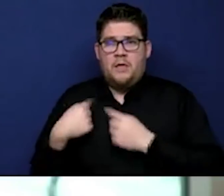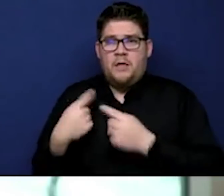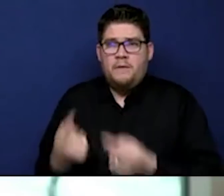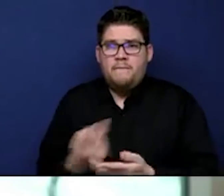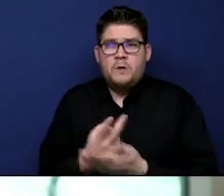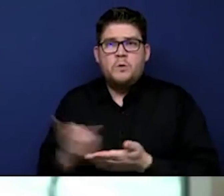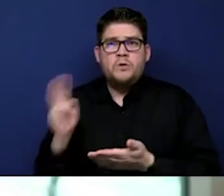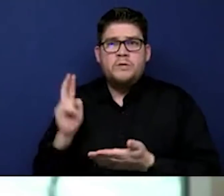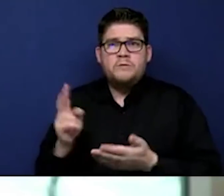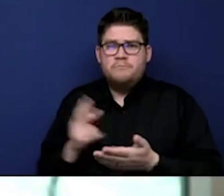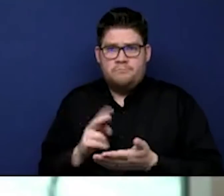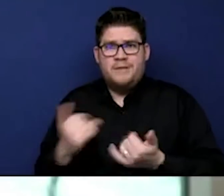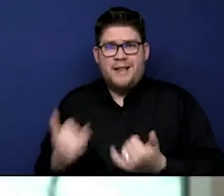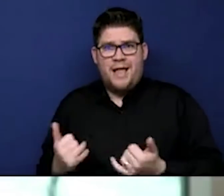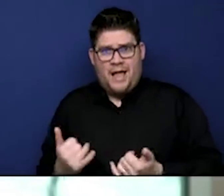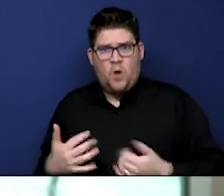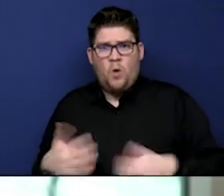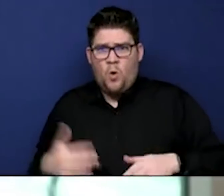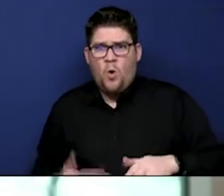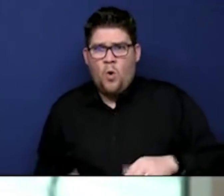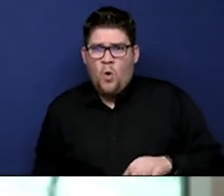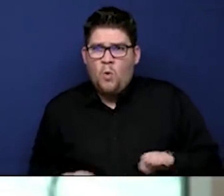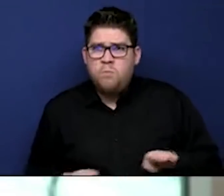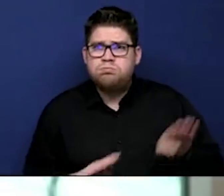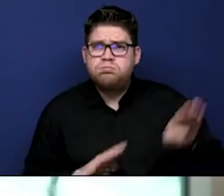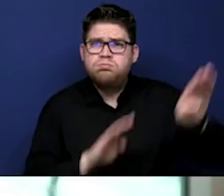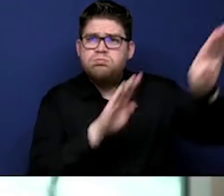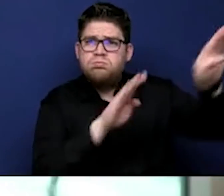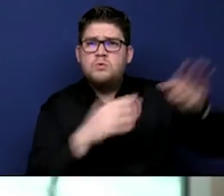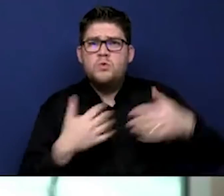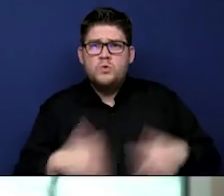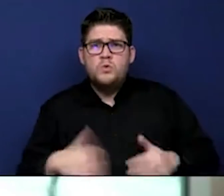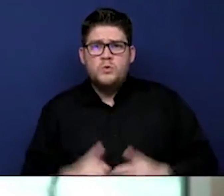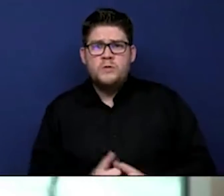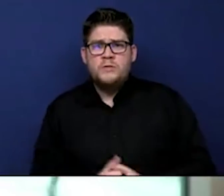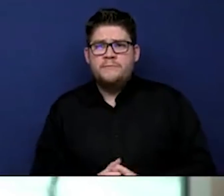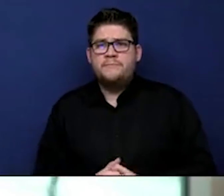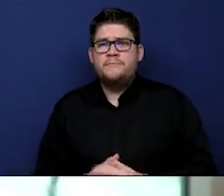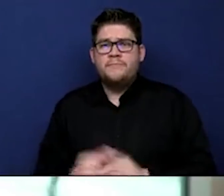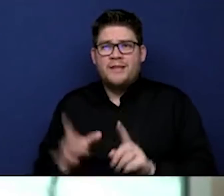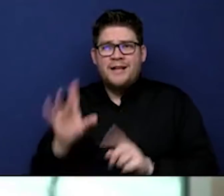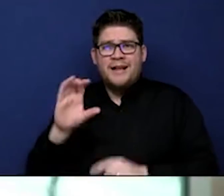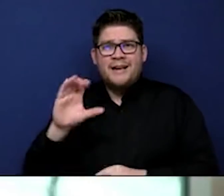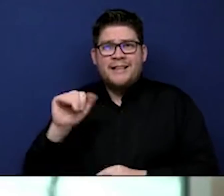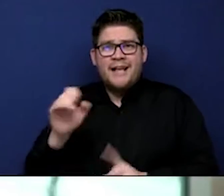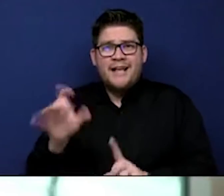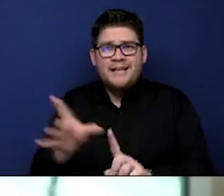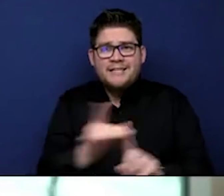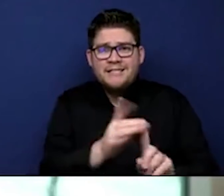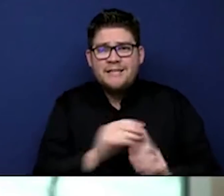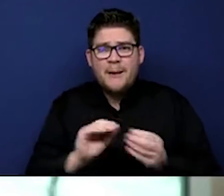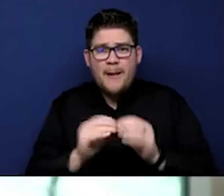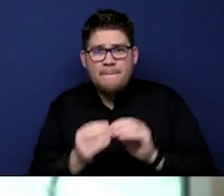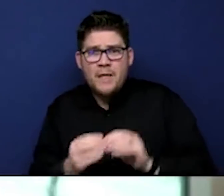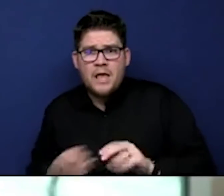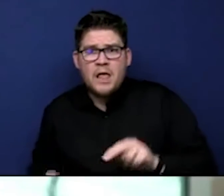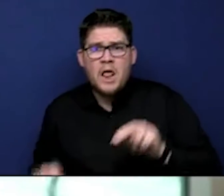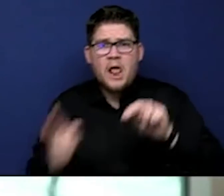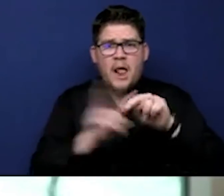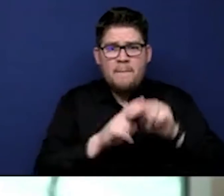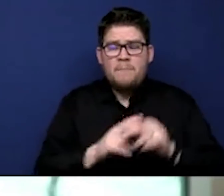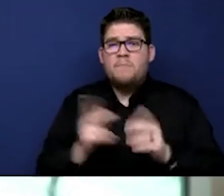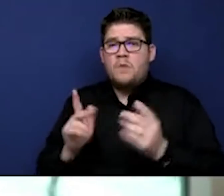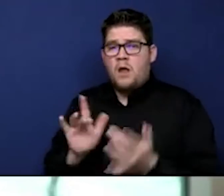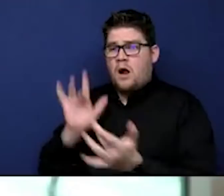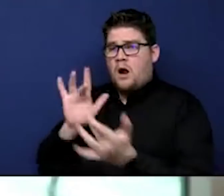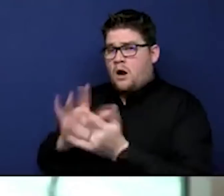those go up quite dramatically. Cases have surged and people are having a much higher number of contacts, and that has meant